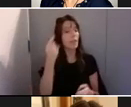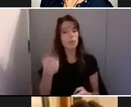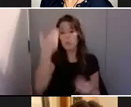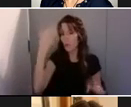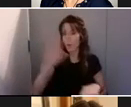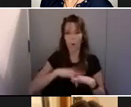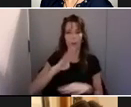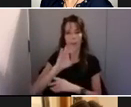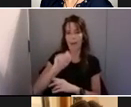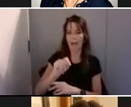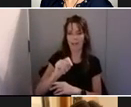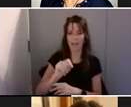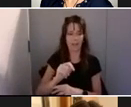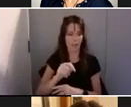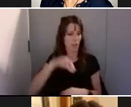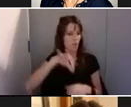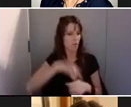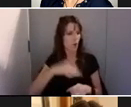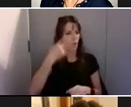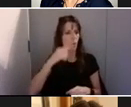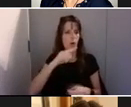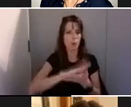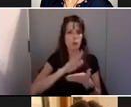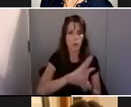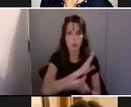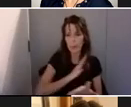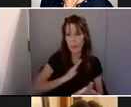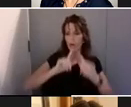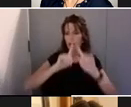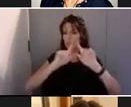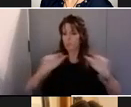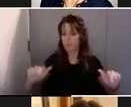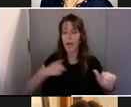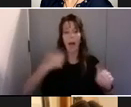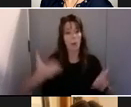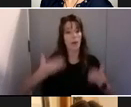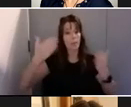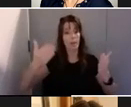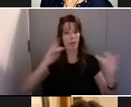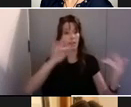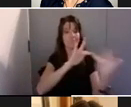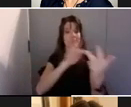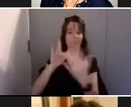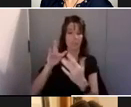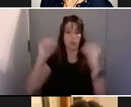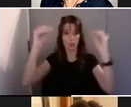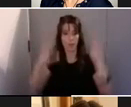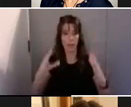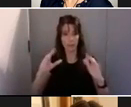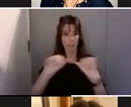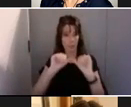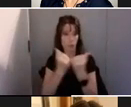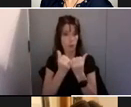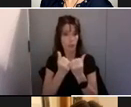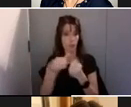ballot who to vote for school board or other things, I highly recommend reaching out to the faculty associations at your